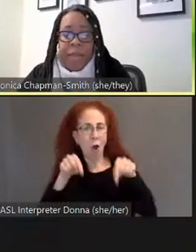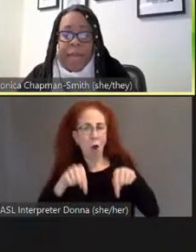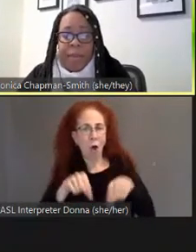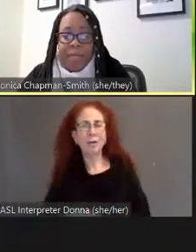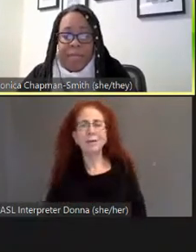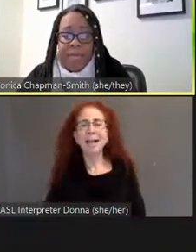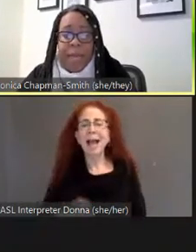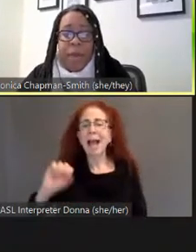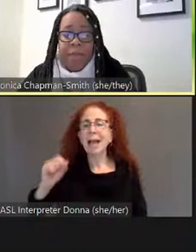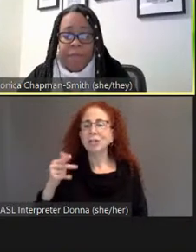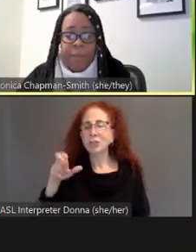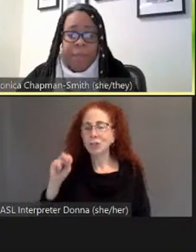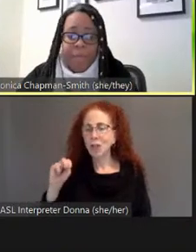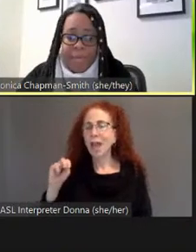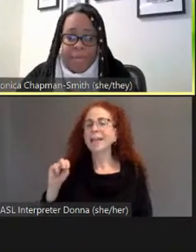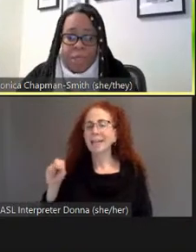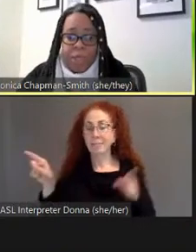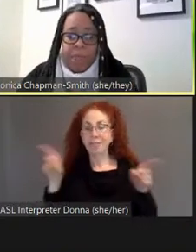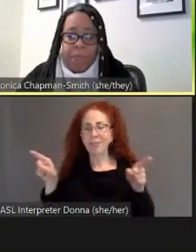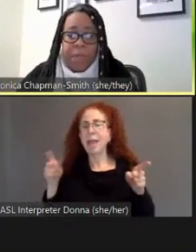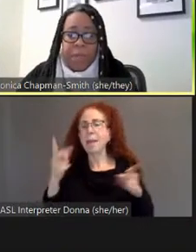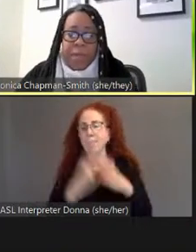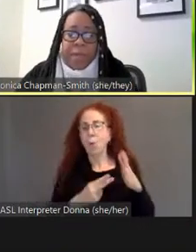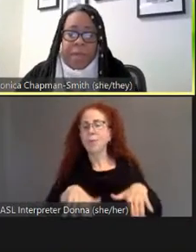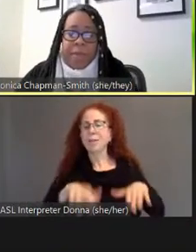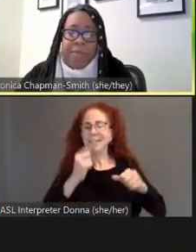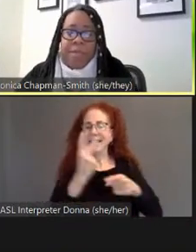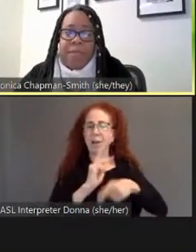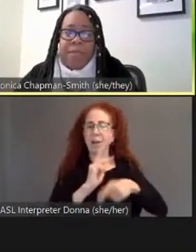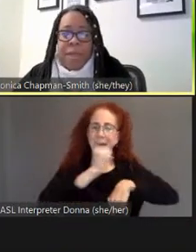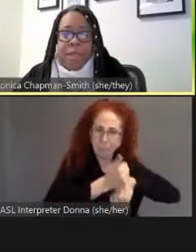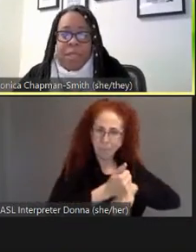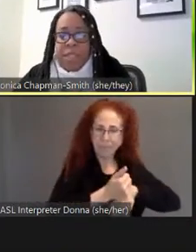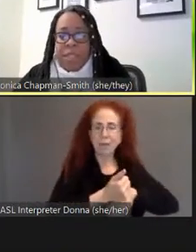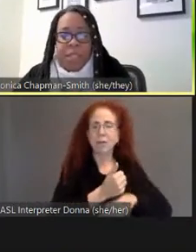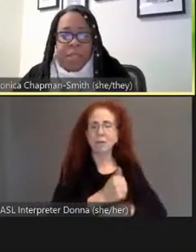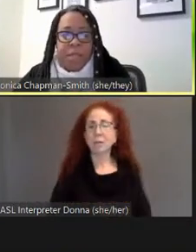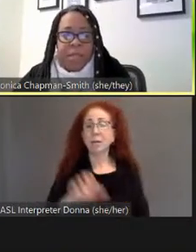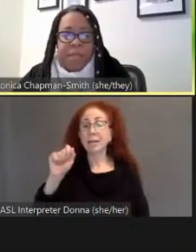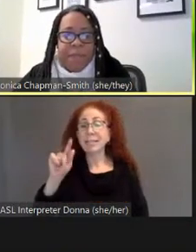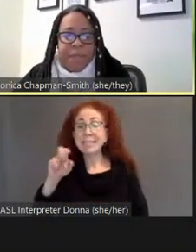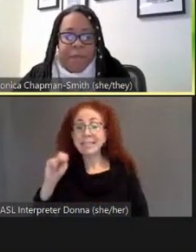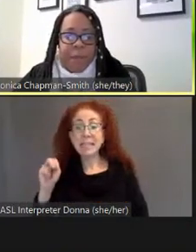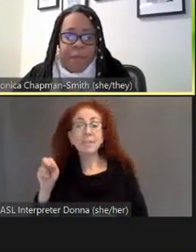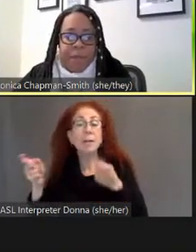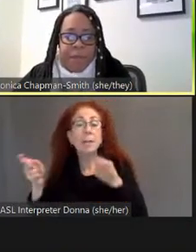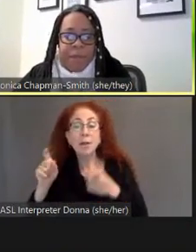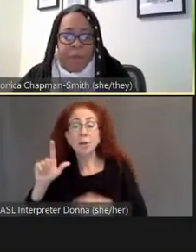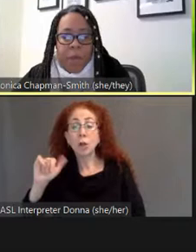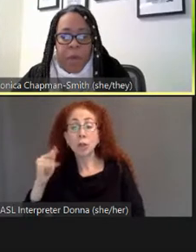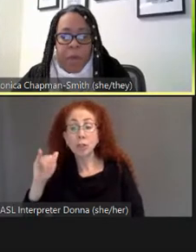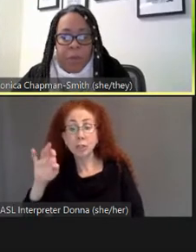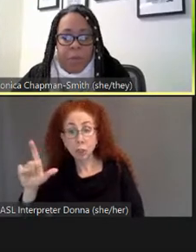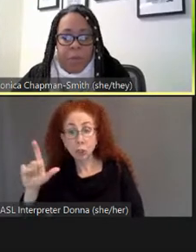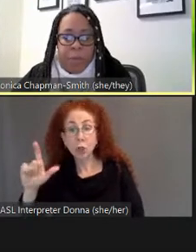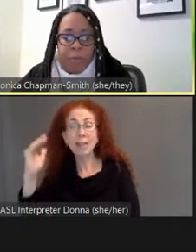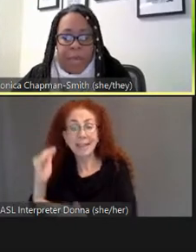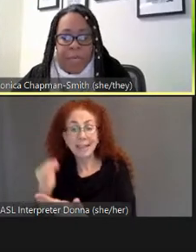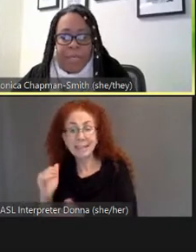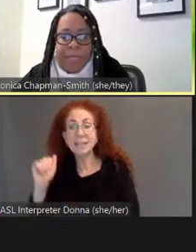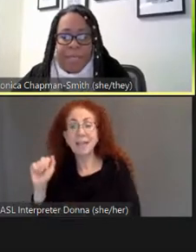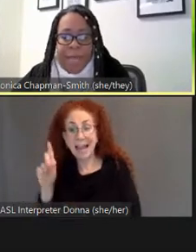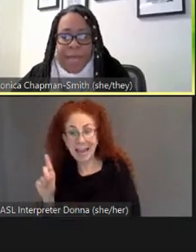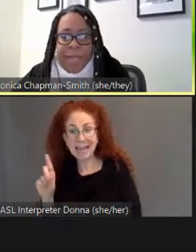director, Shannon Evelyn, take care of the implementation. Stephen manages the logistical lift of the Opera Philadelphia audio